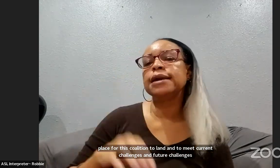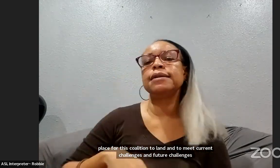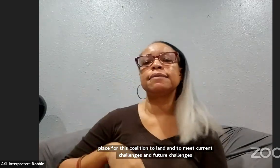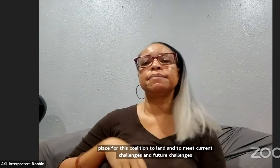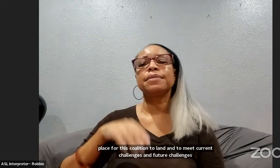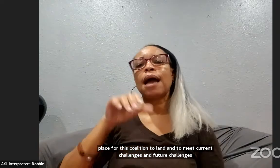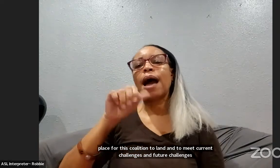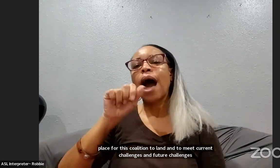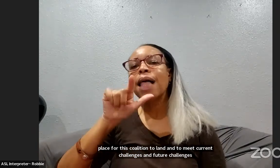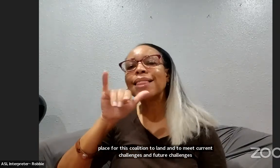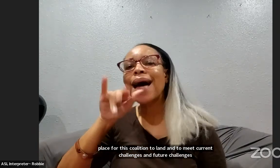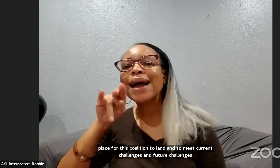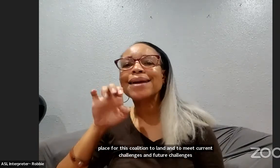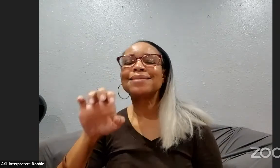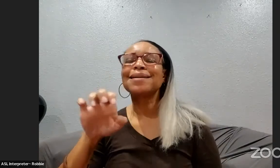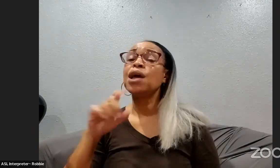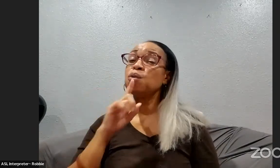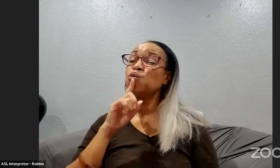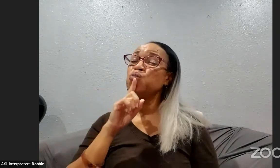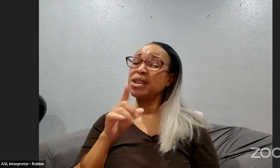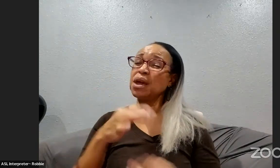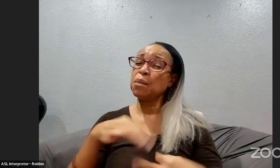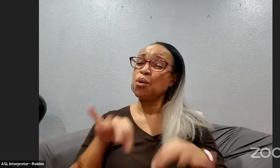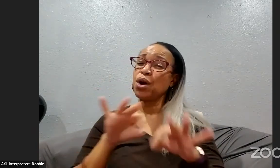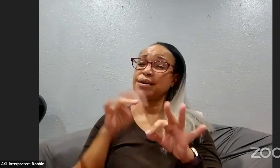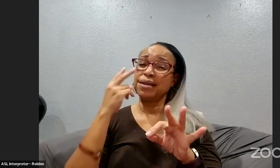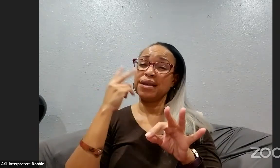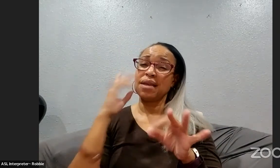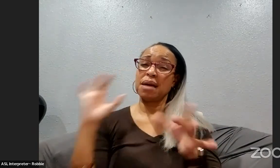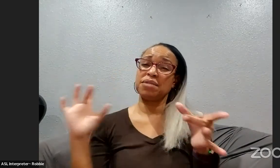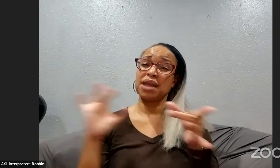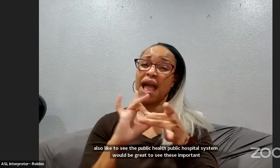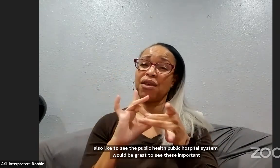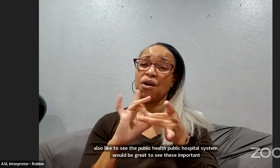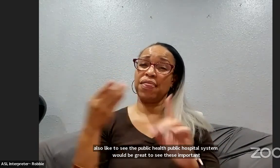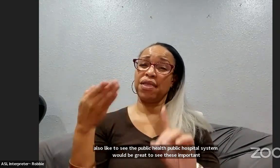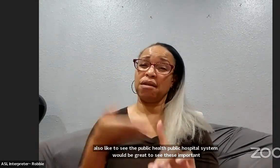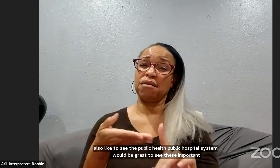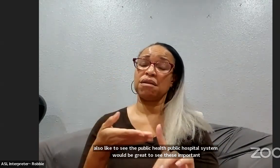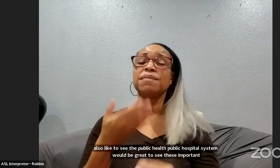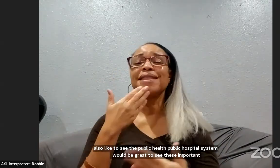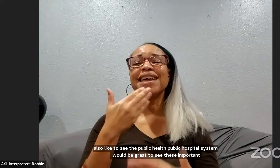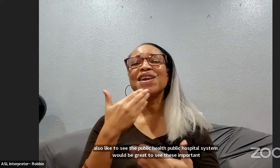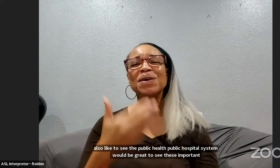these important partners engaged in this coalition. Thank you.